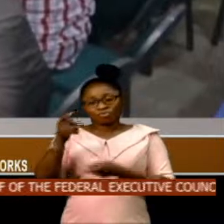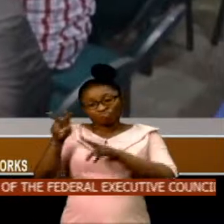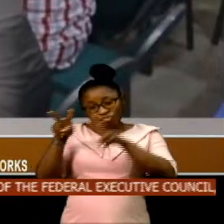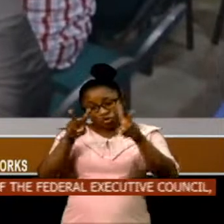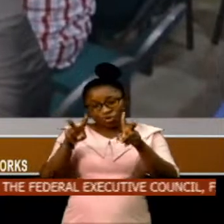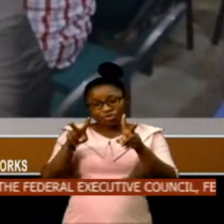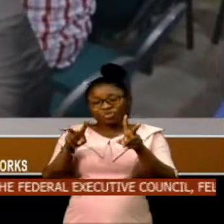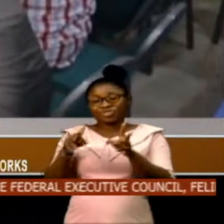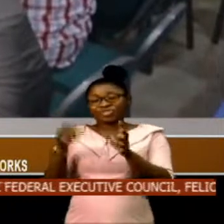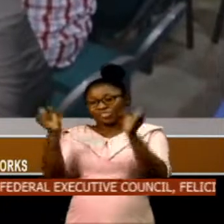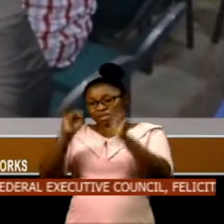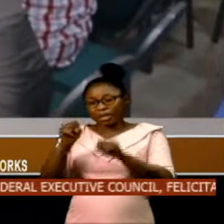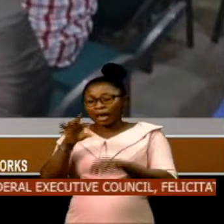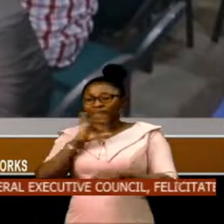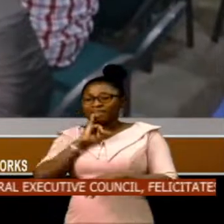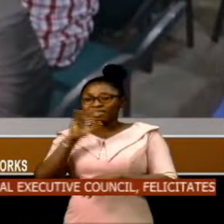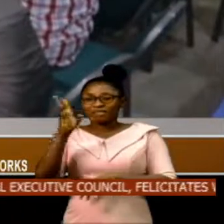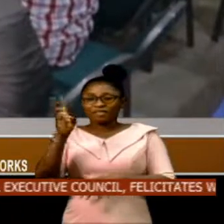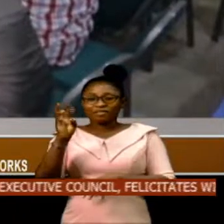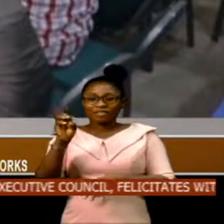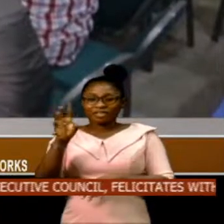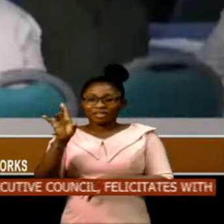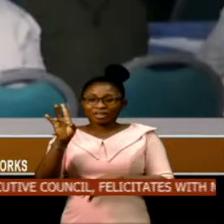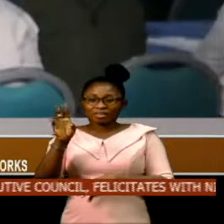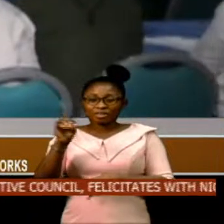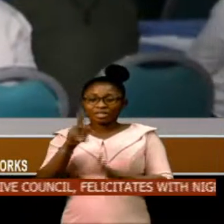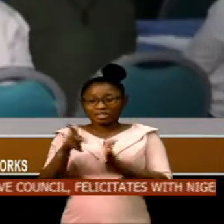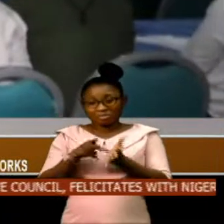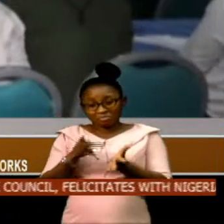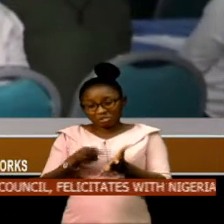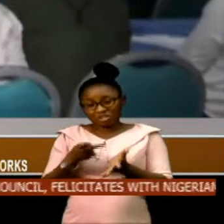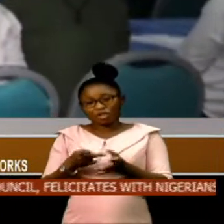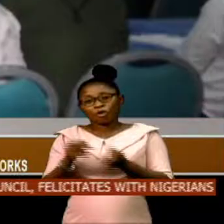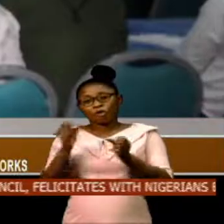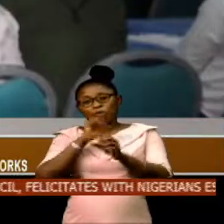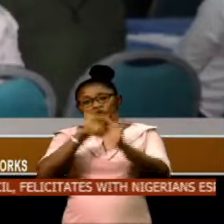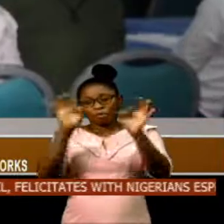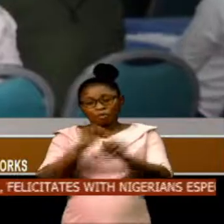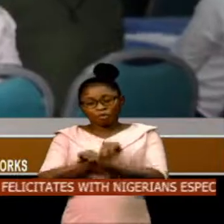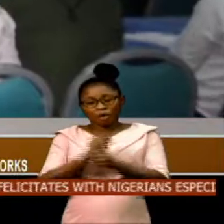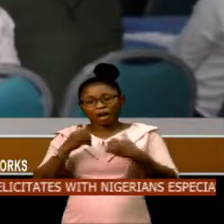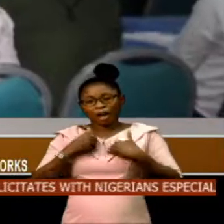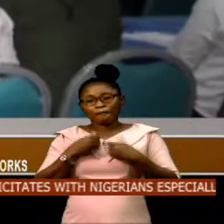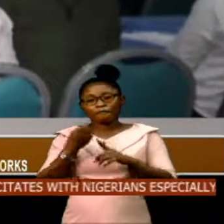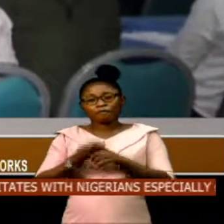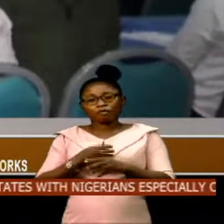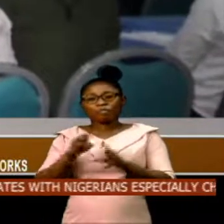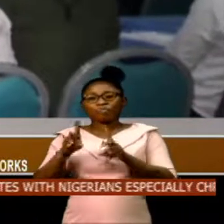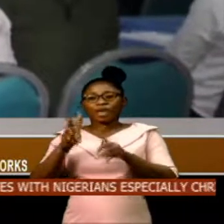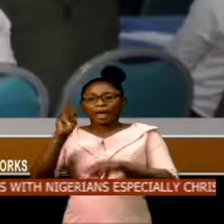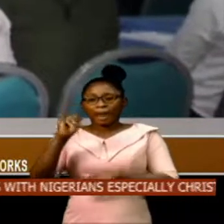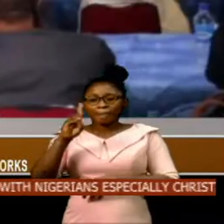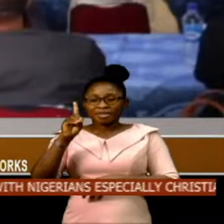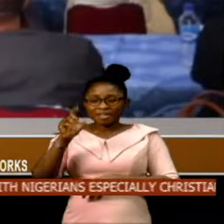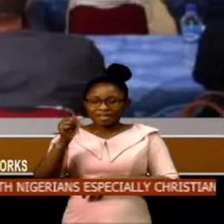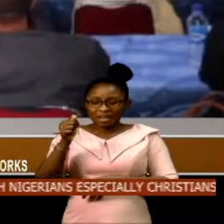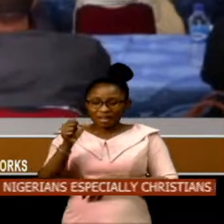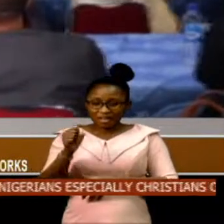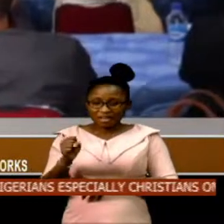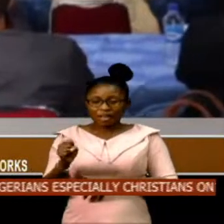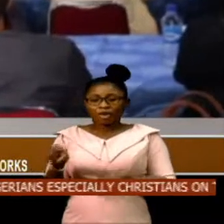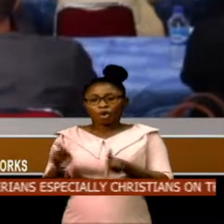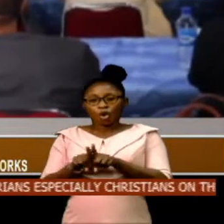a 70-page financial framework, has stakeholders from development partners, ministries, departments and